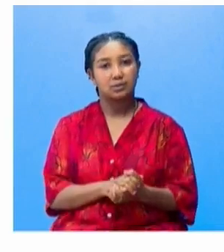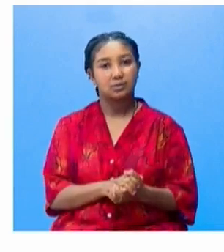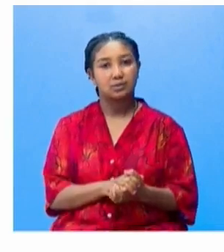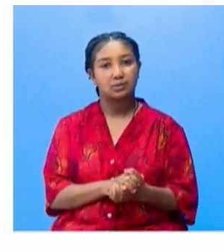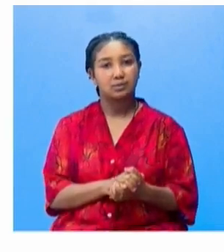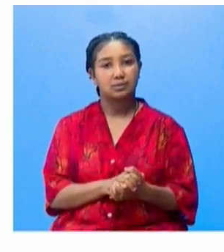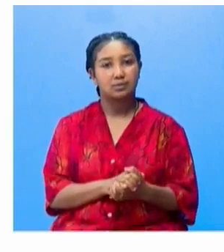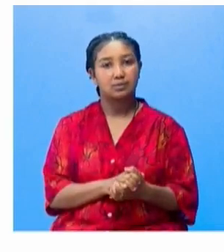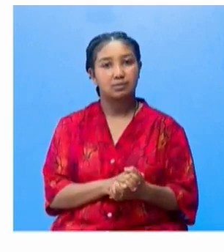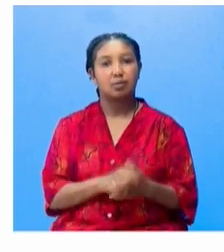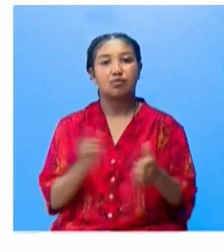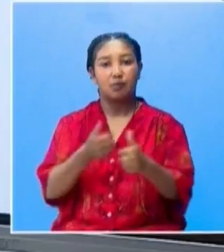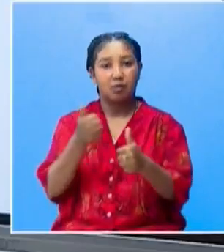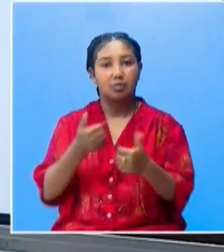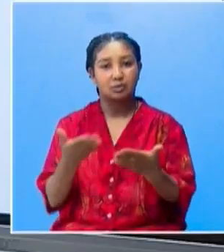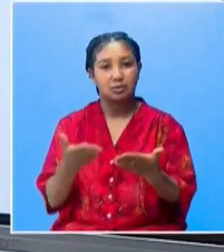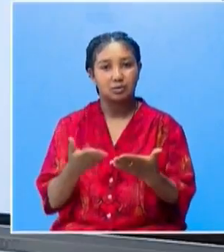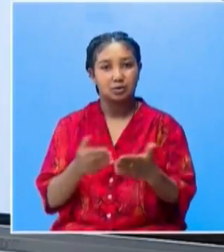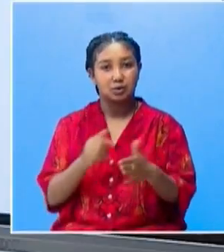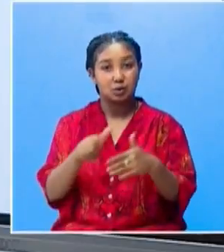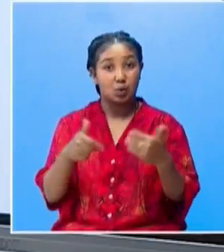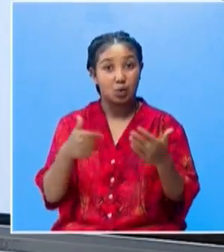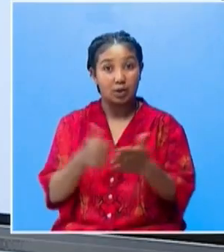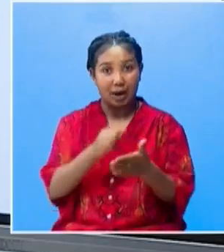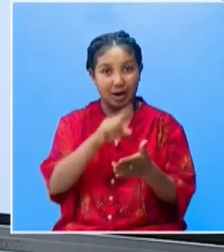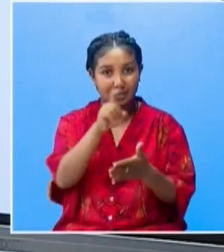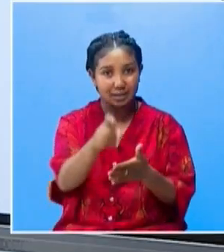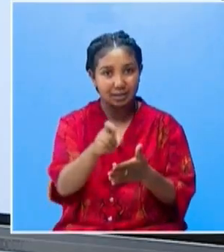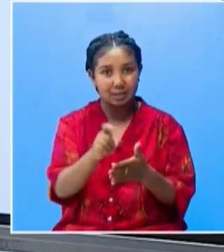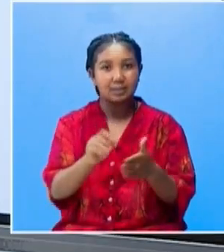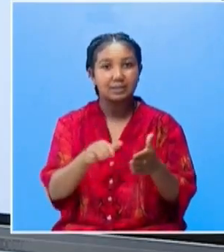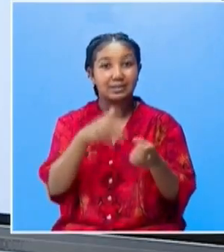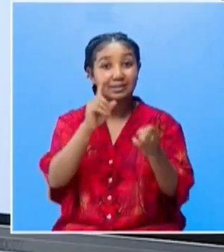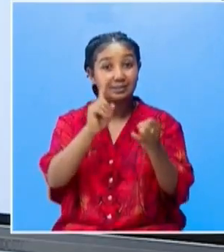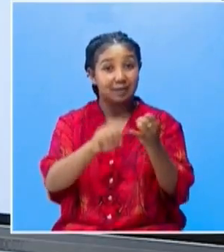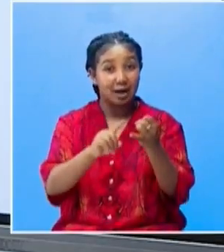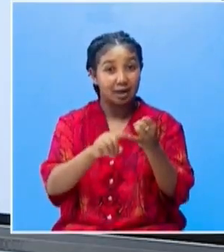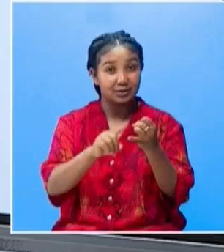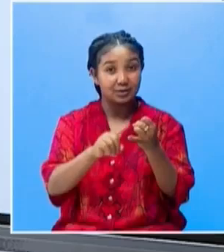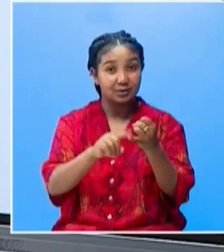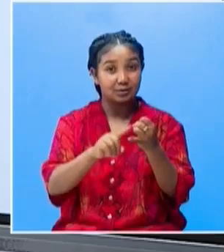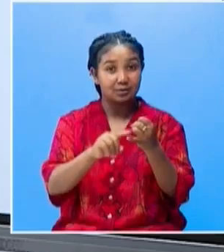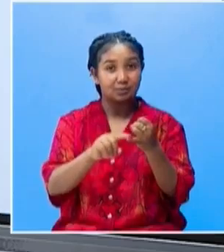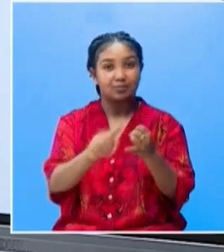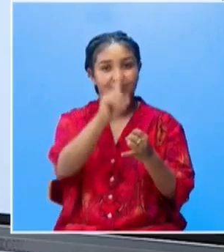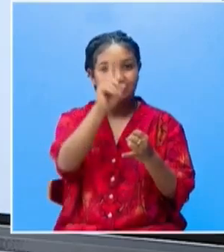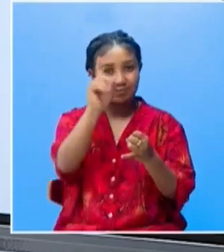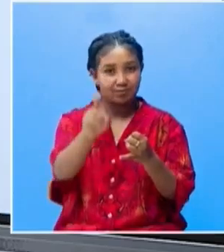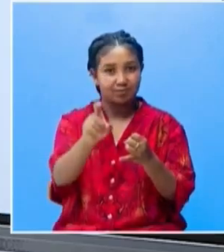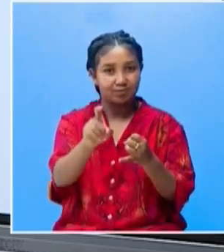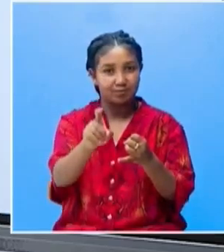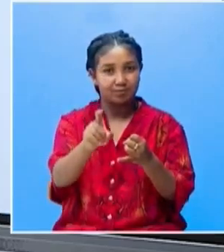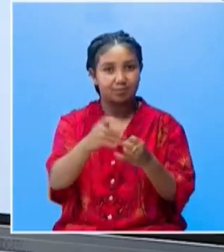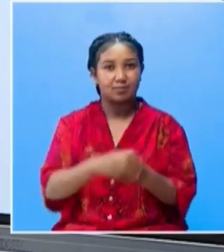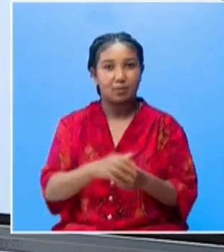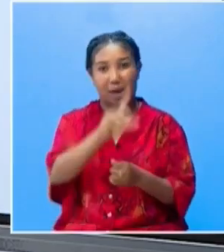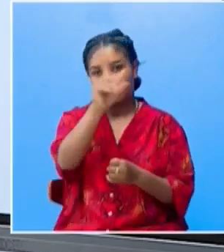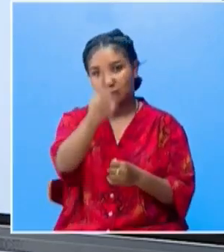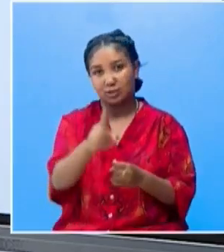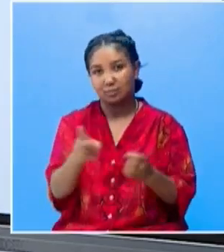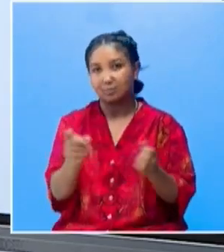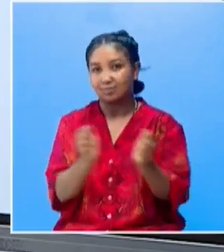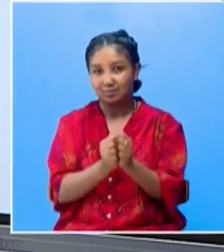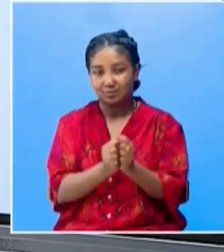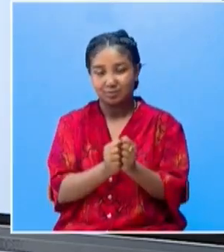Then it follows. Since we are asking, then the last punctuation that we use is what? Punctuation mark,